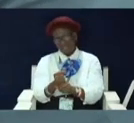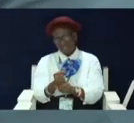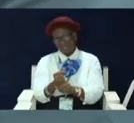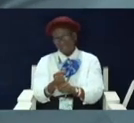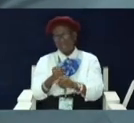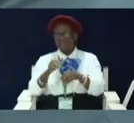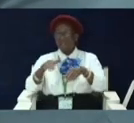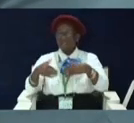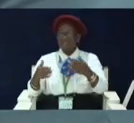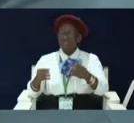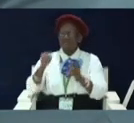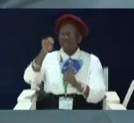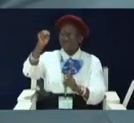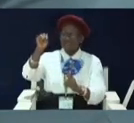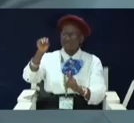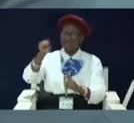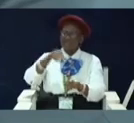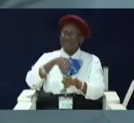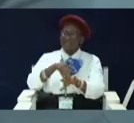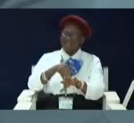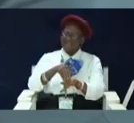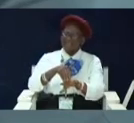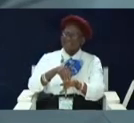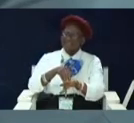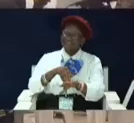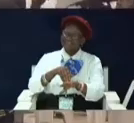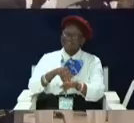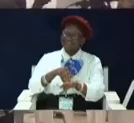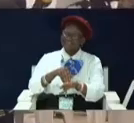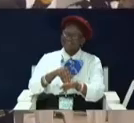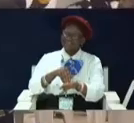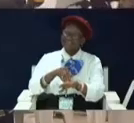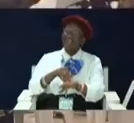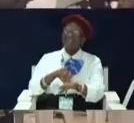give them at least 81